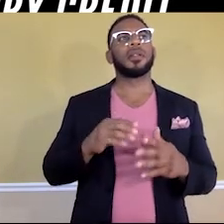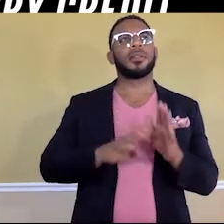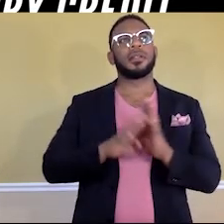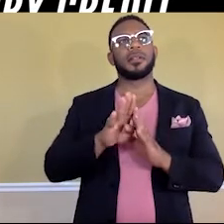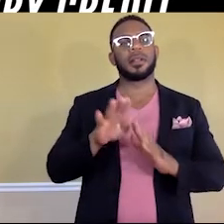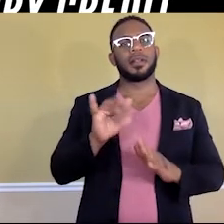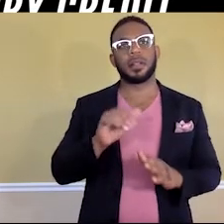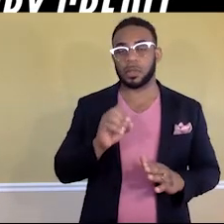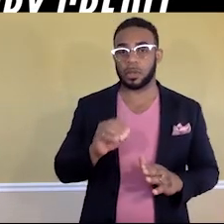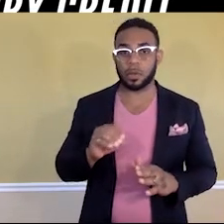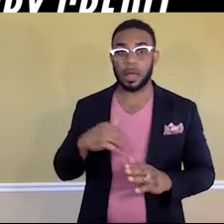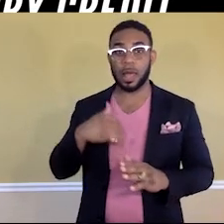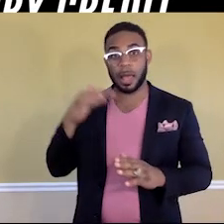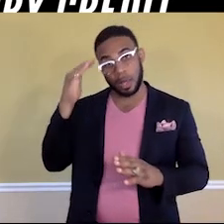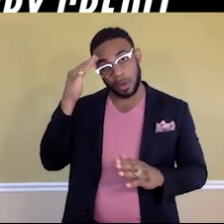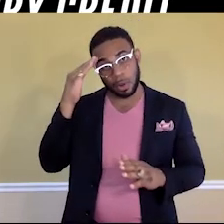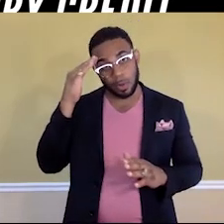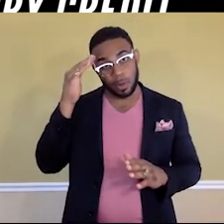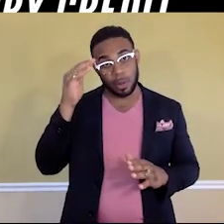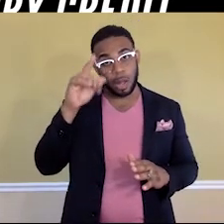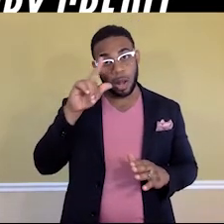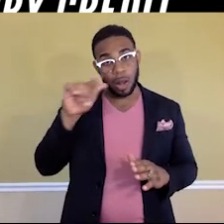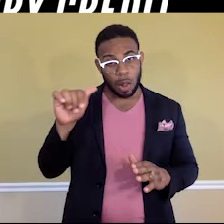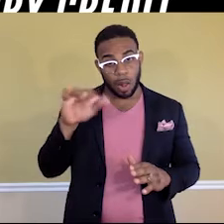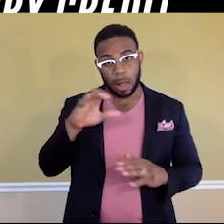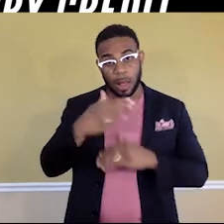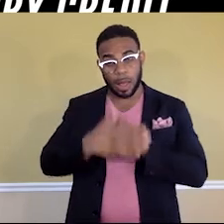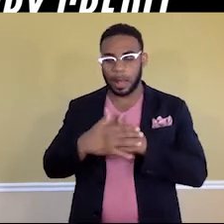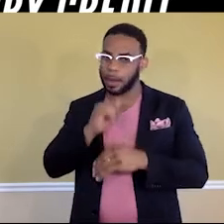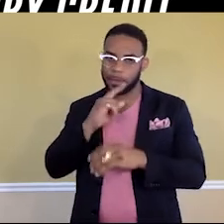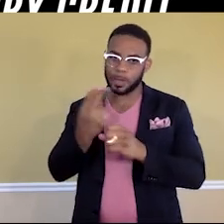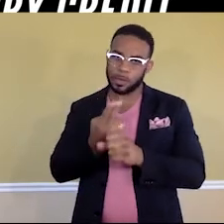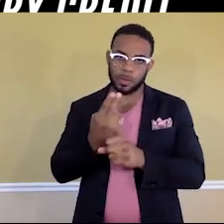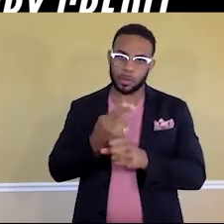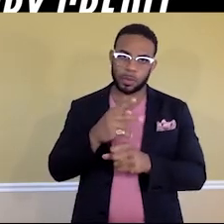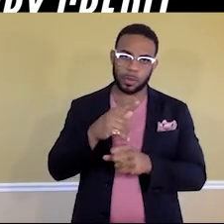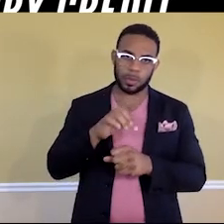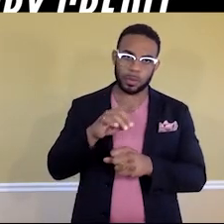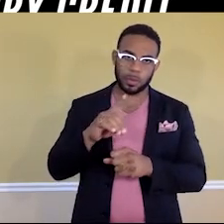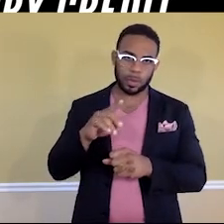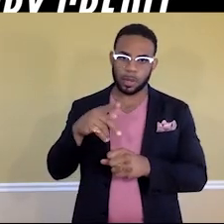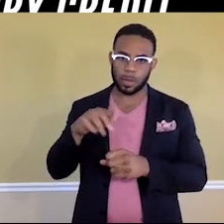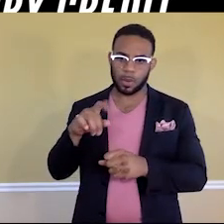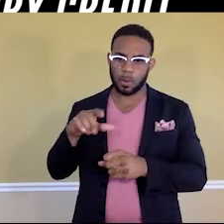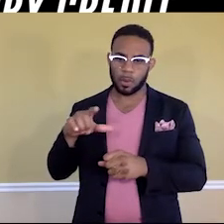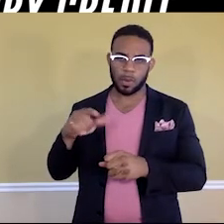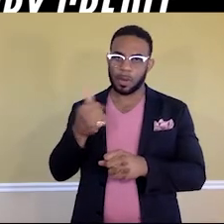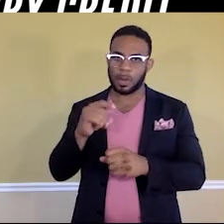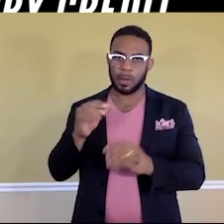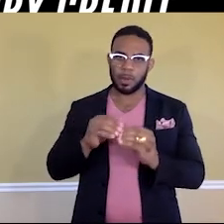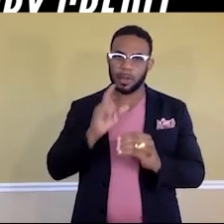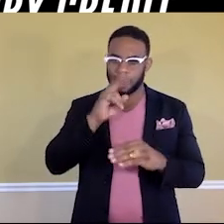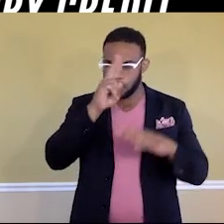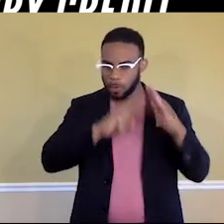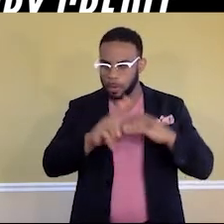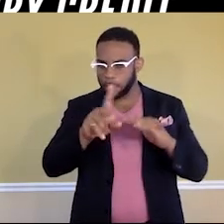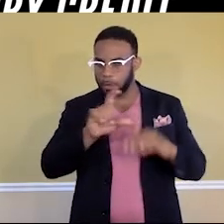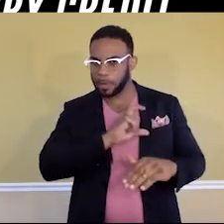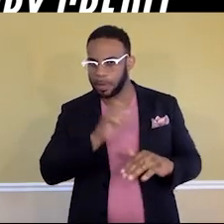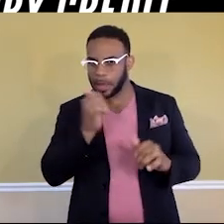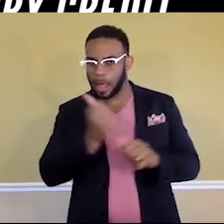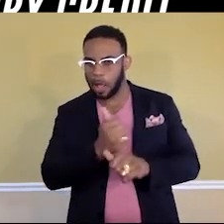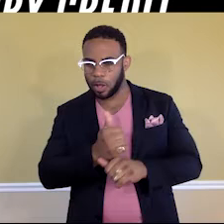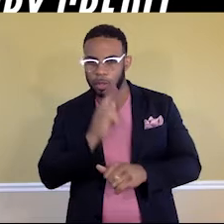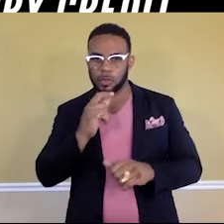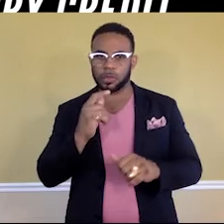developments though. So I know Los Angeles County is not going to be using predpol anymore, which is their predictive policing